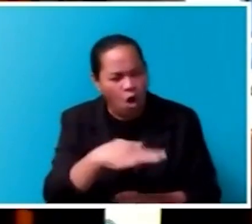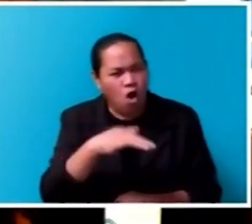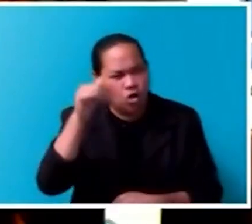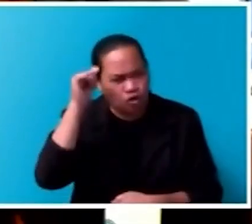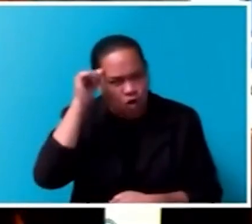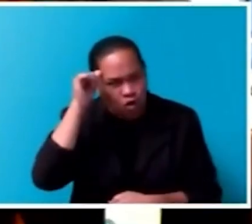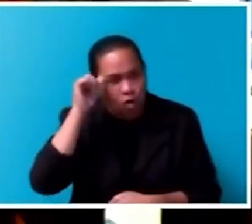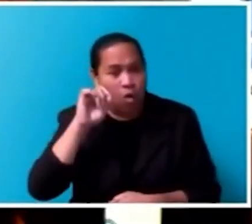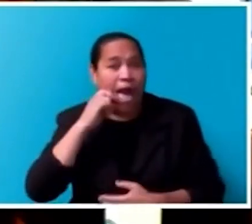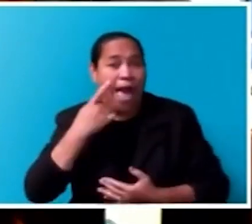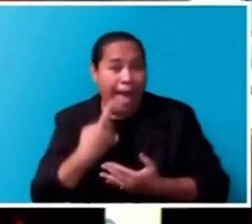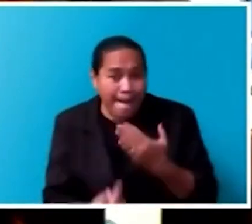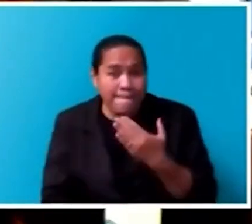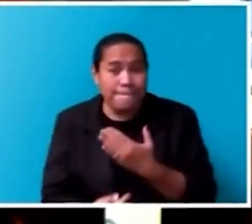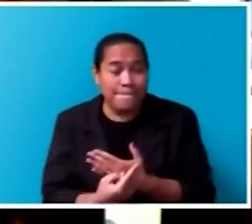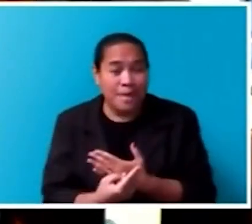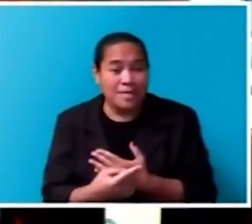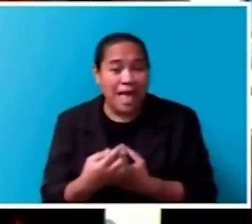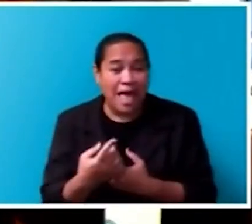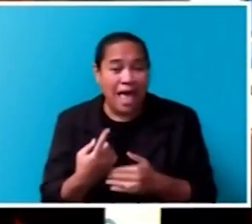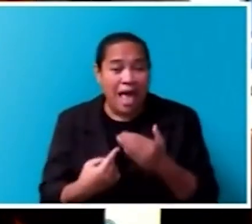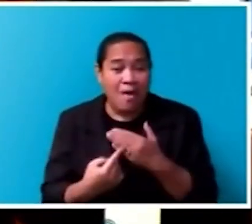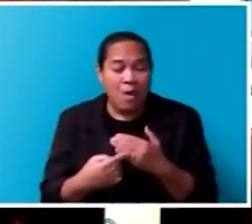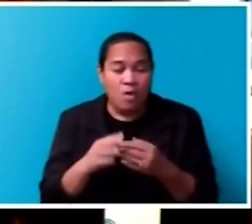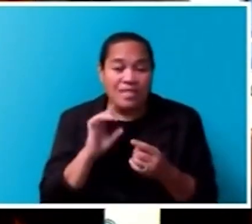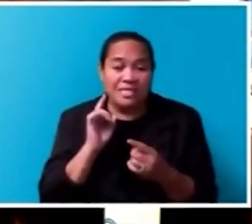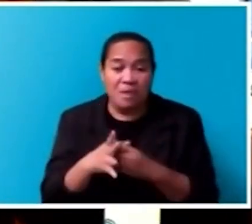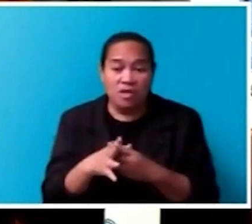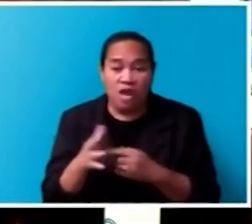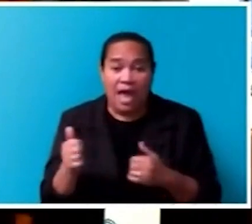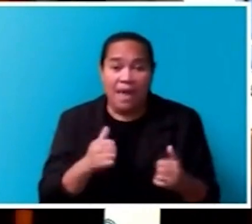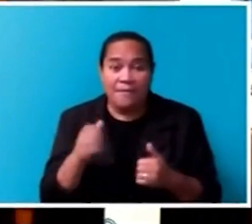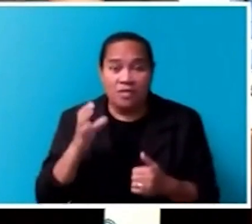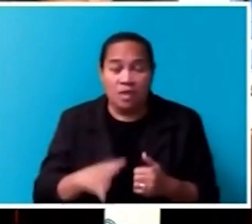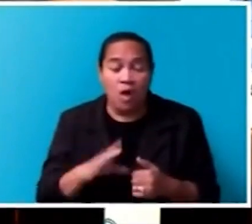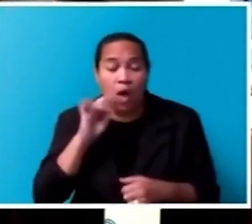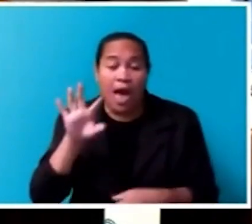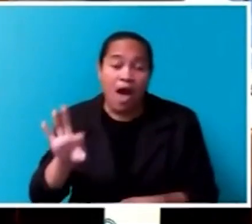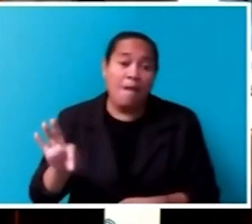what has actually happened and transpired when these special administrators were appointed.